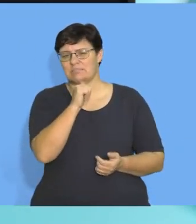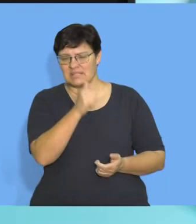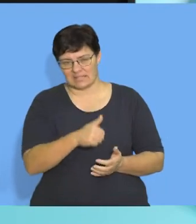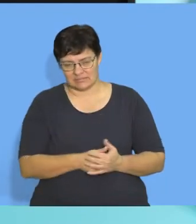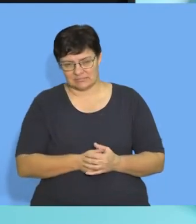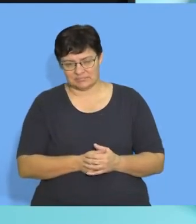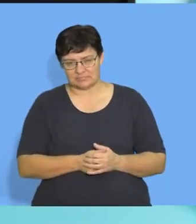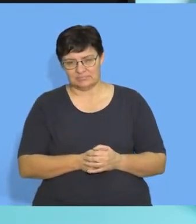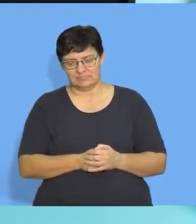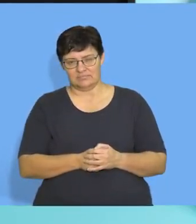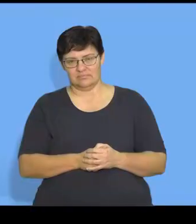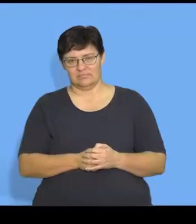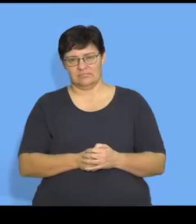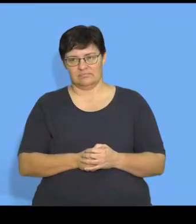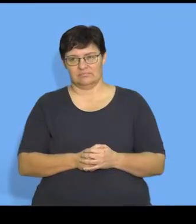okay?